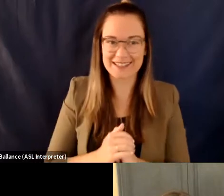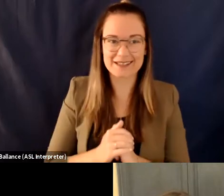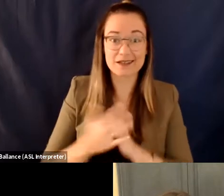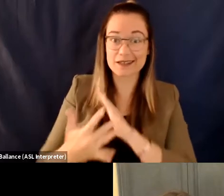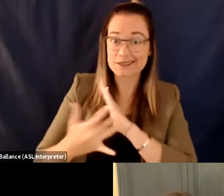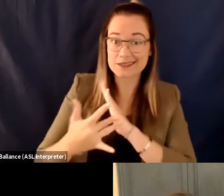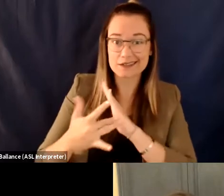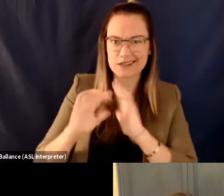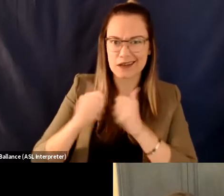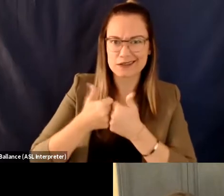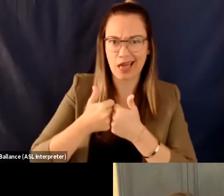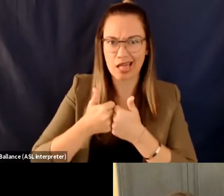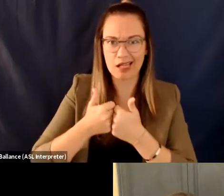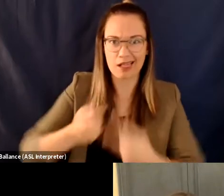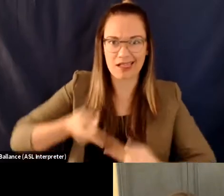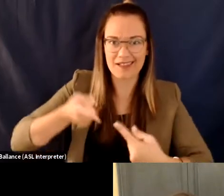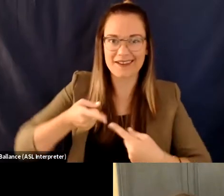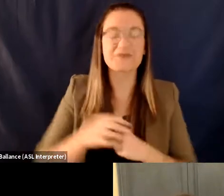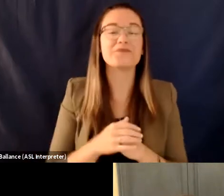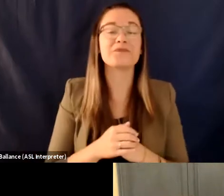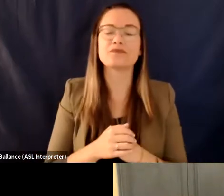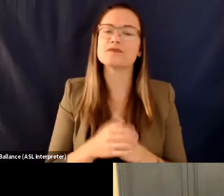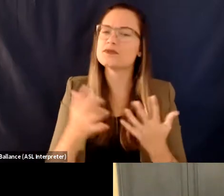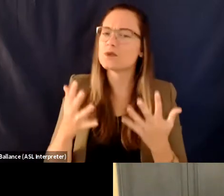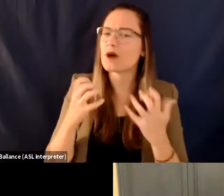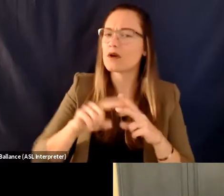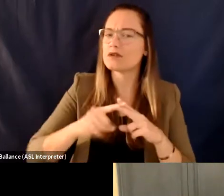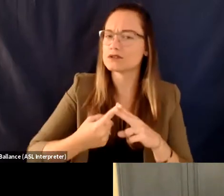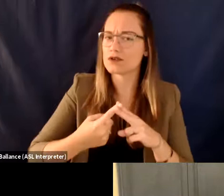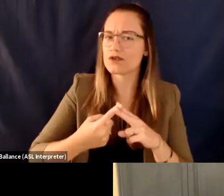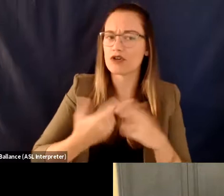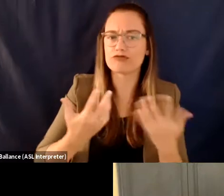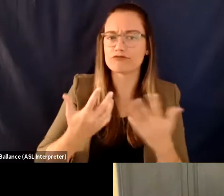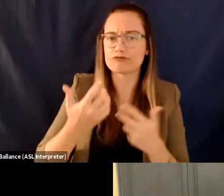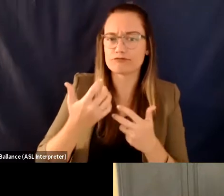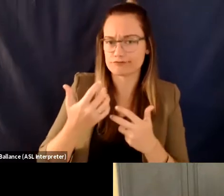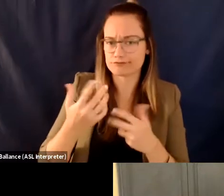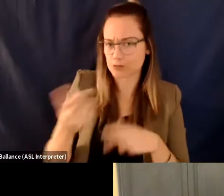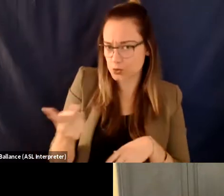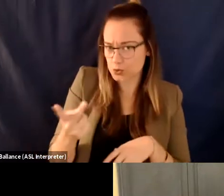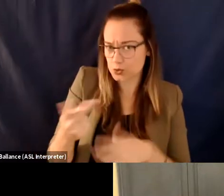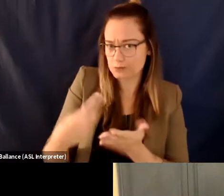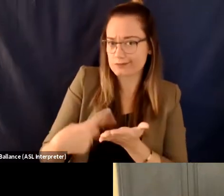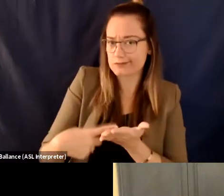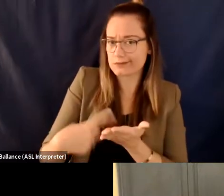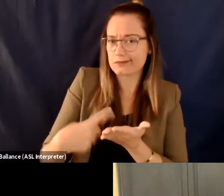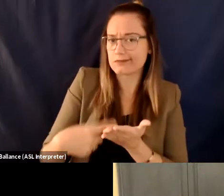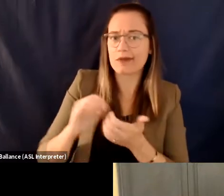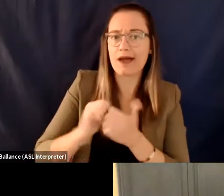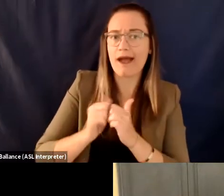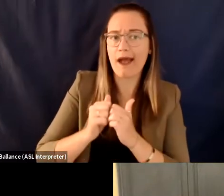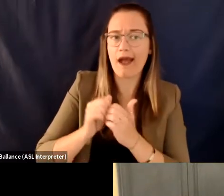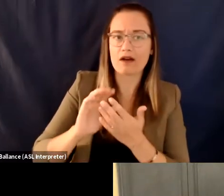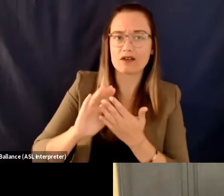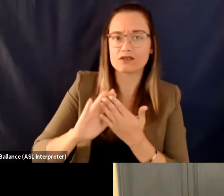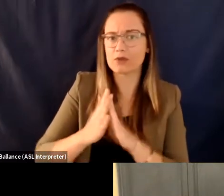Technologically challenged. So I want to just start out with each of you talking about how you became,